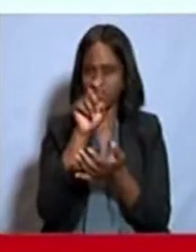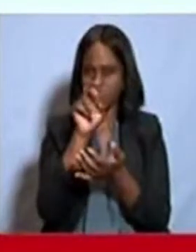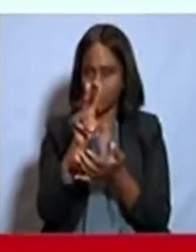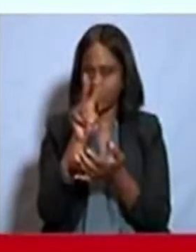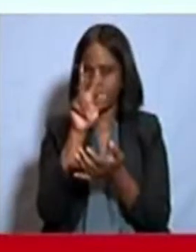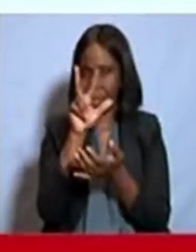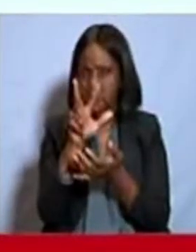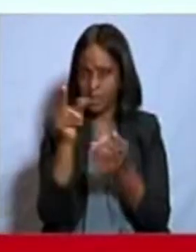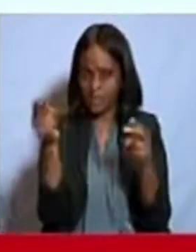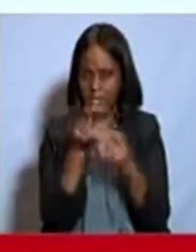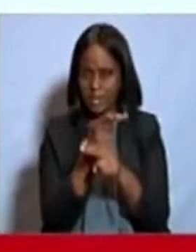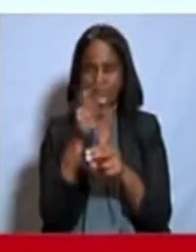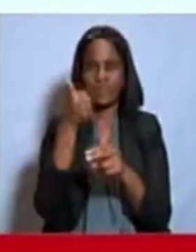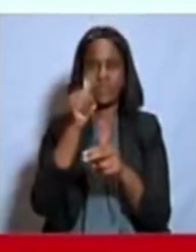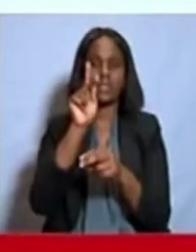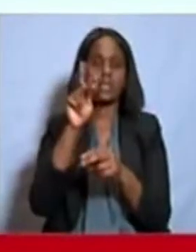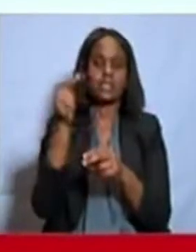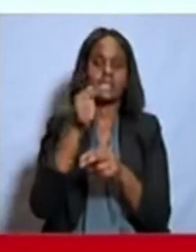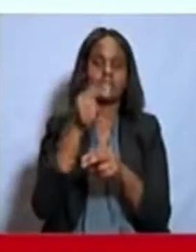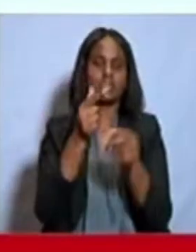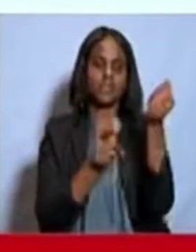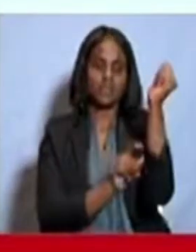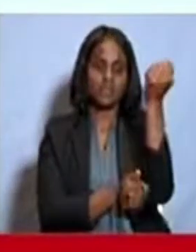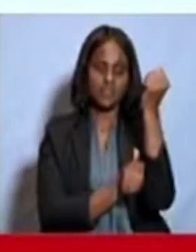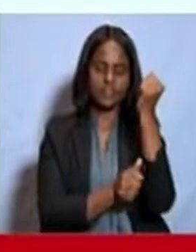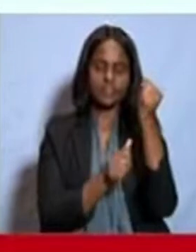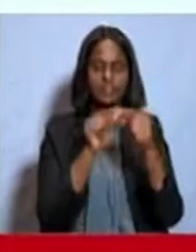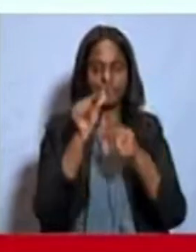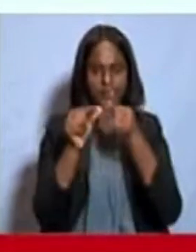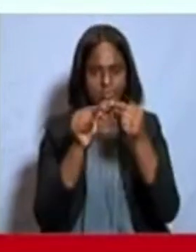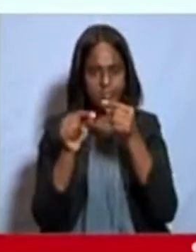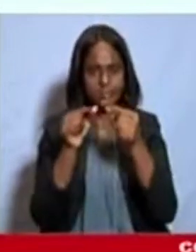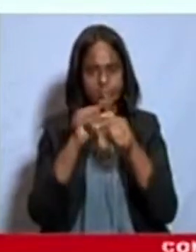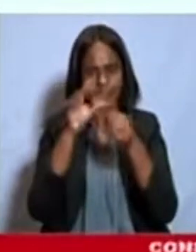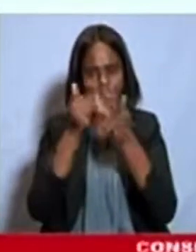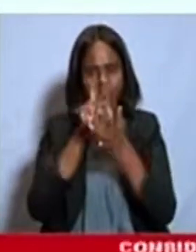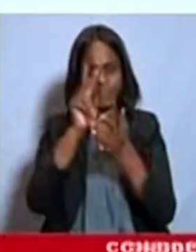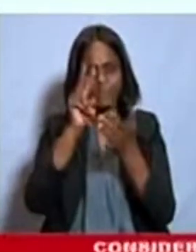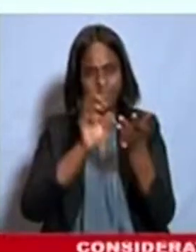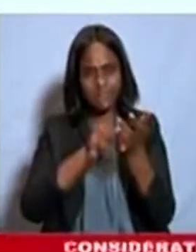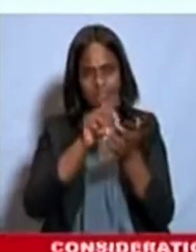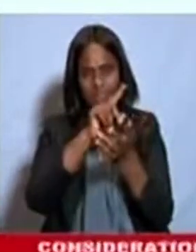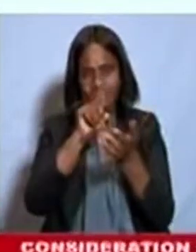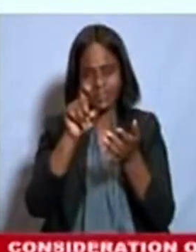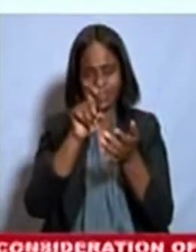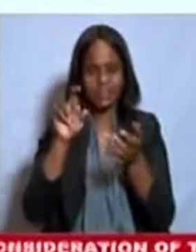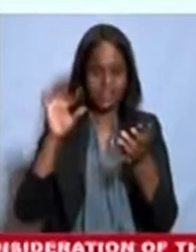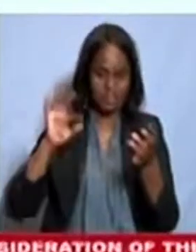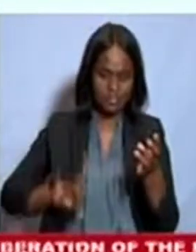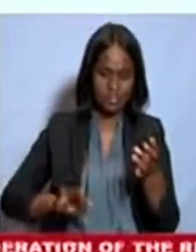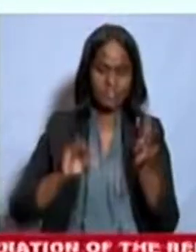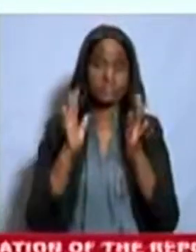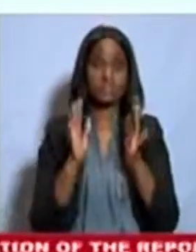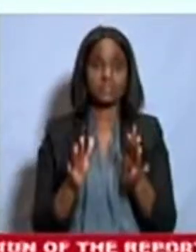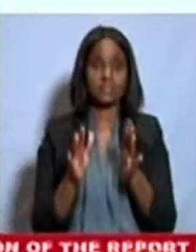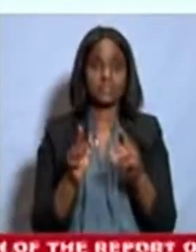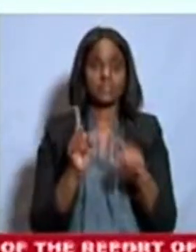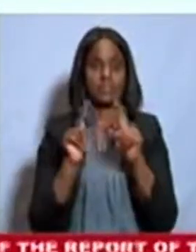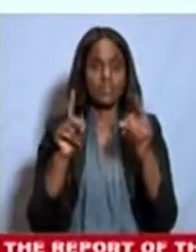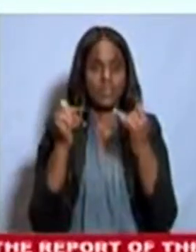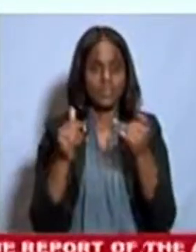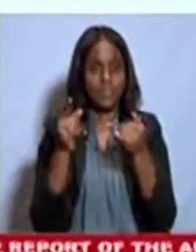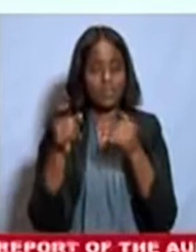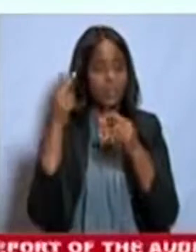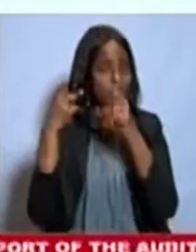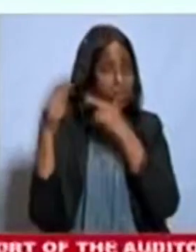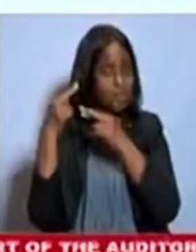2,123 by 10 kg bags of maize seed to cover the 2,123 beneficiaries. However, a